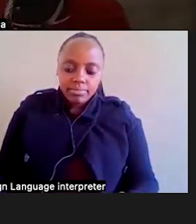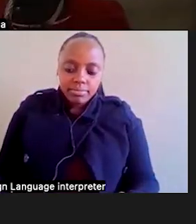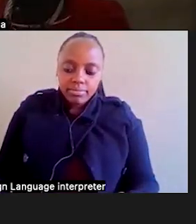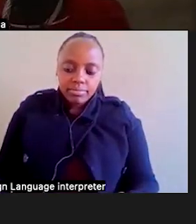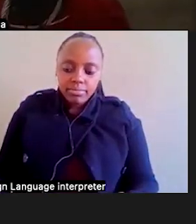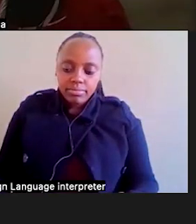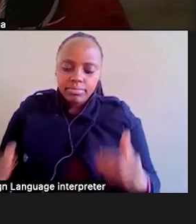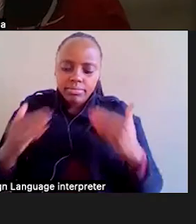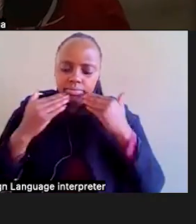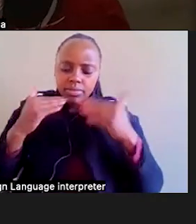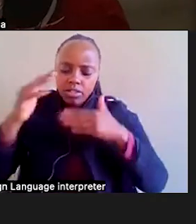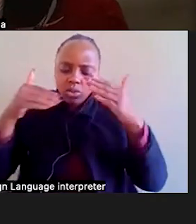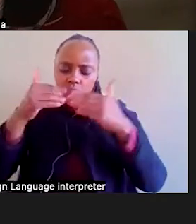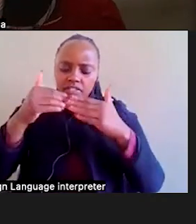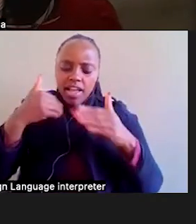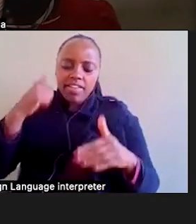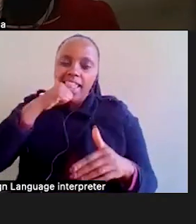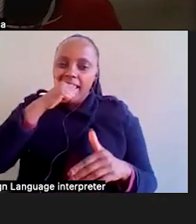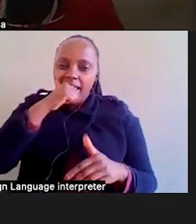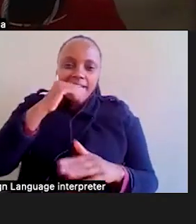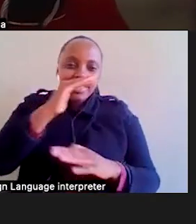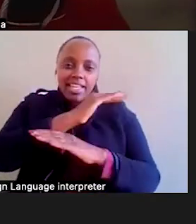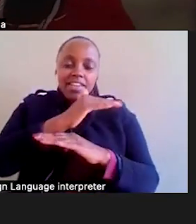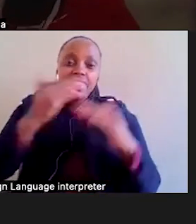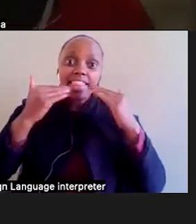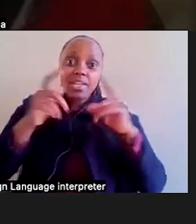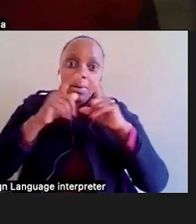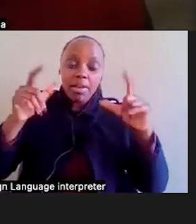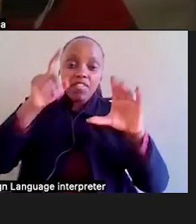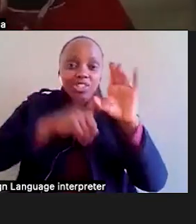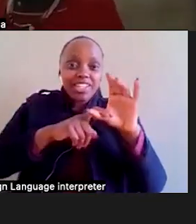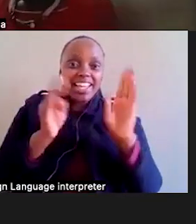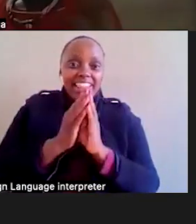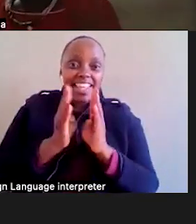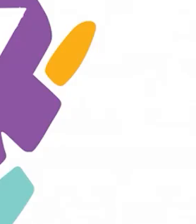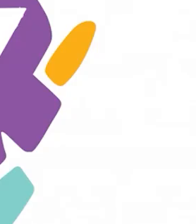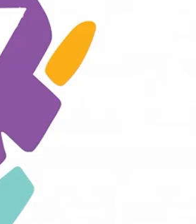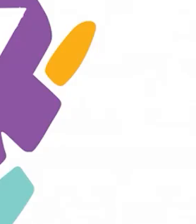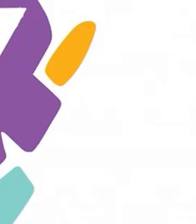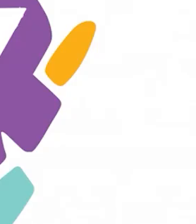Thank you, everyone. Have a lovely, lovely evening, and thank you for attending. Bye.